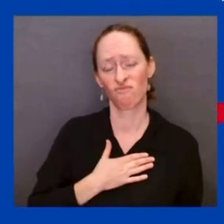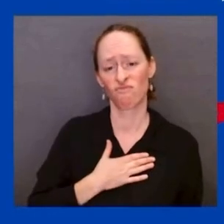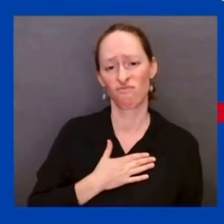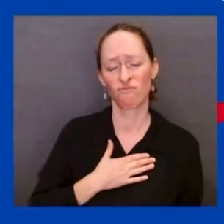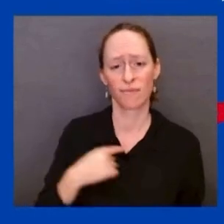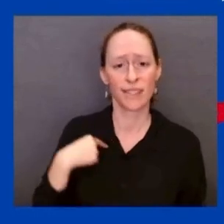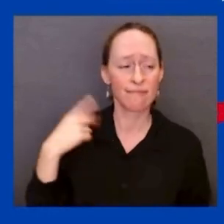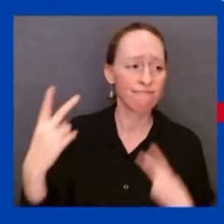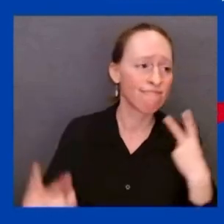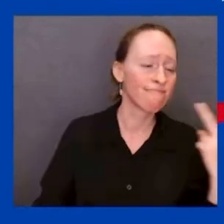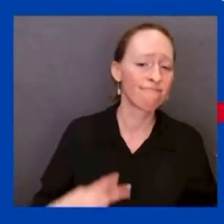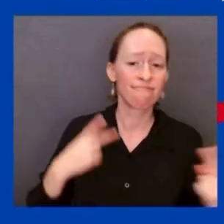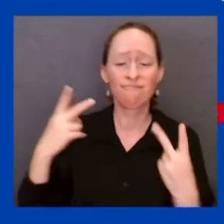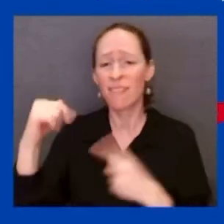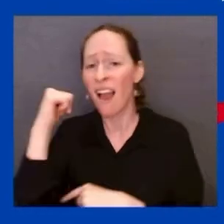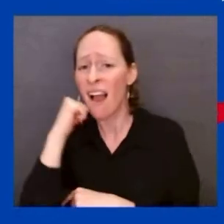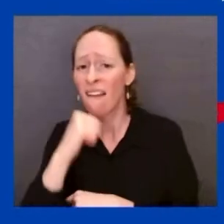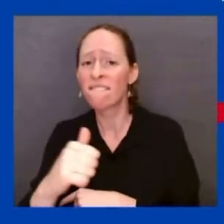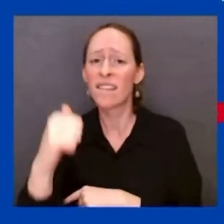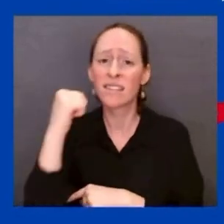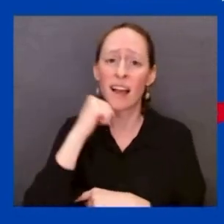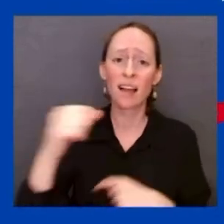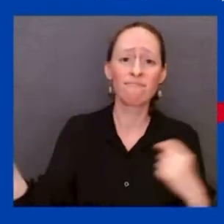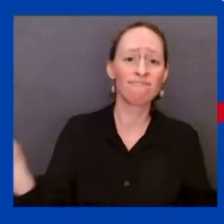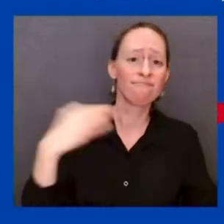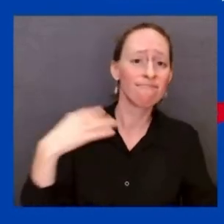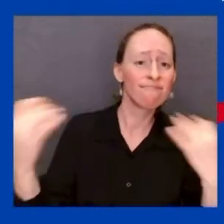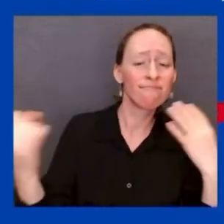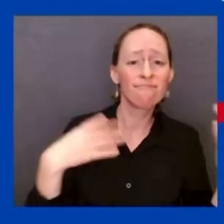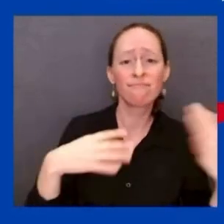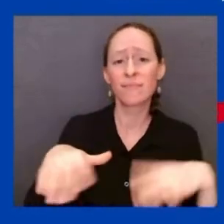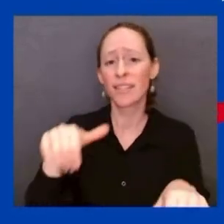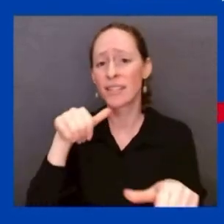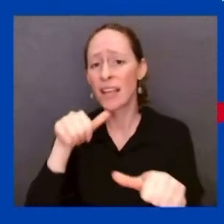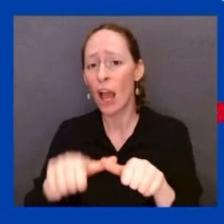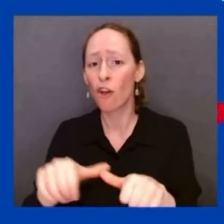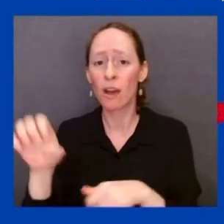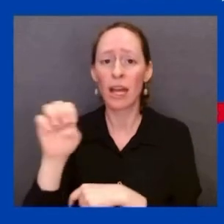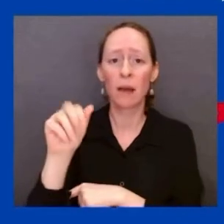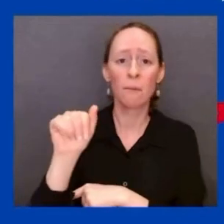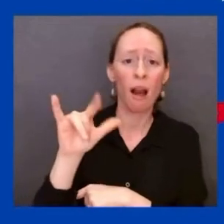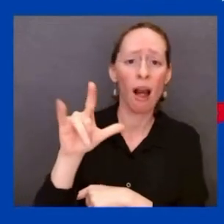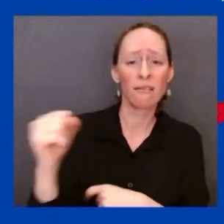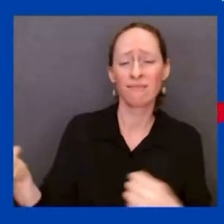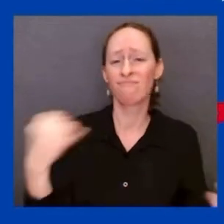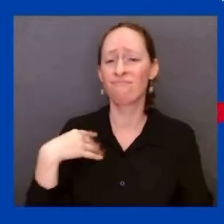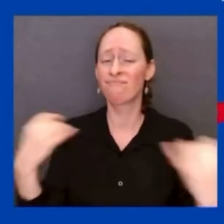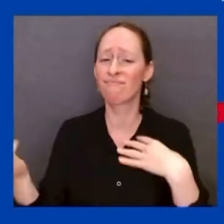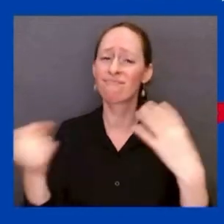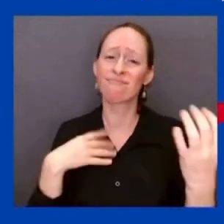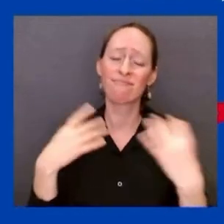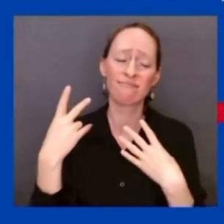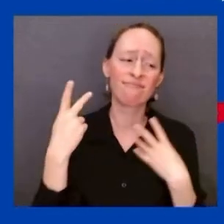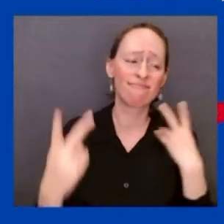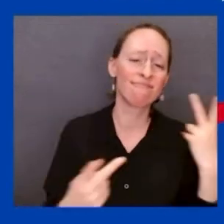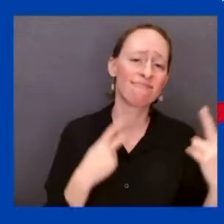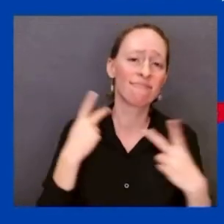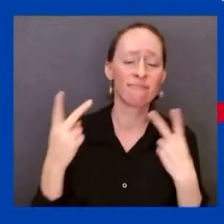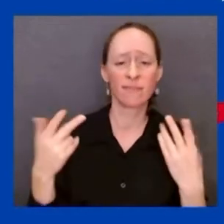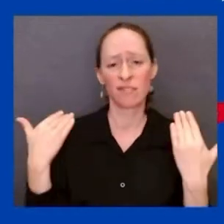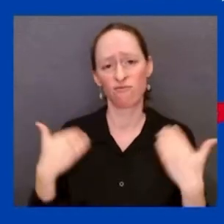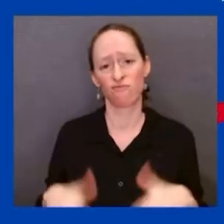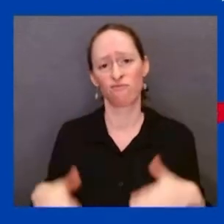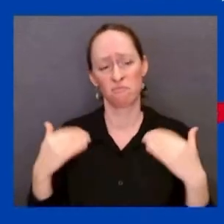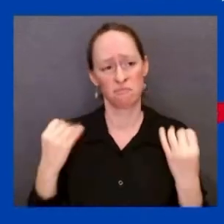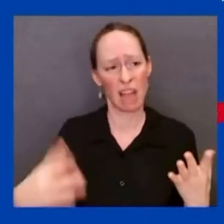and emails from members like you who have gotten in excess of $100,000 of their student